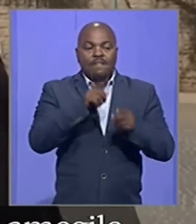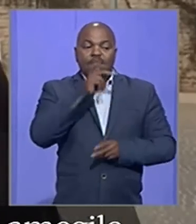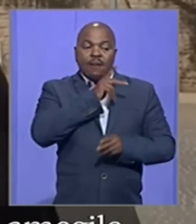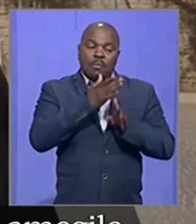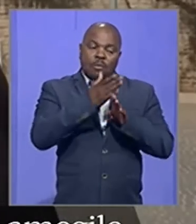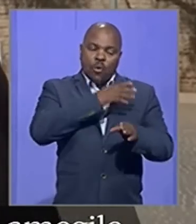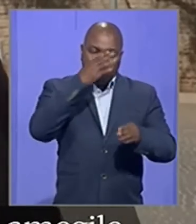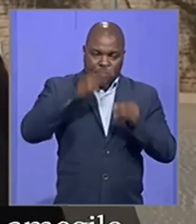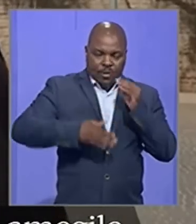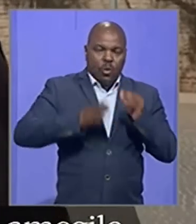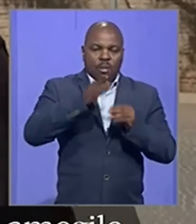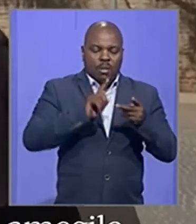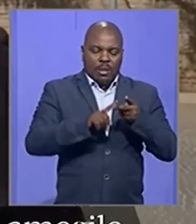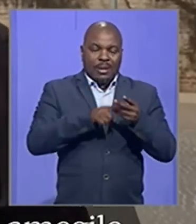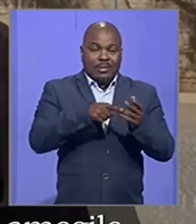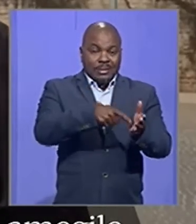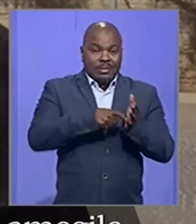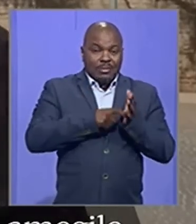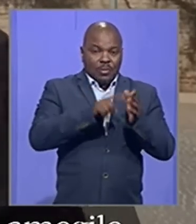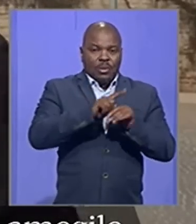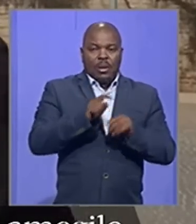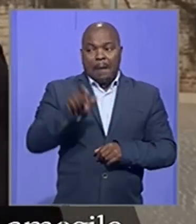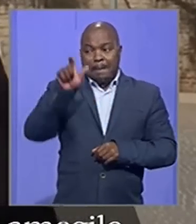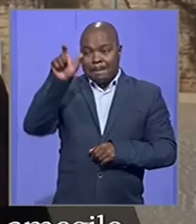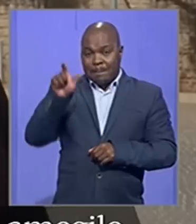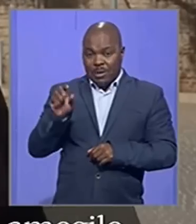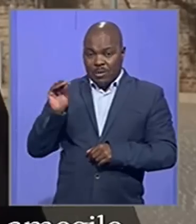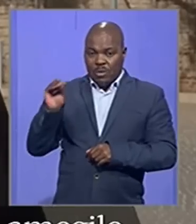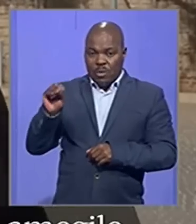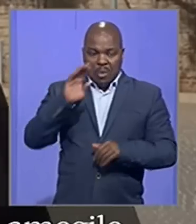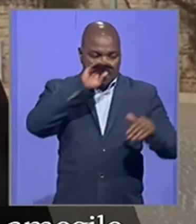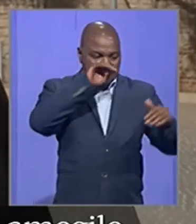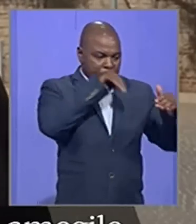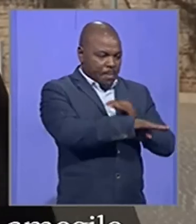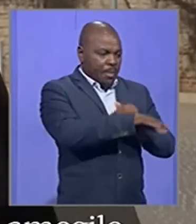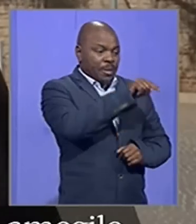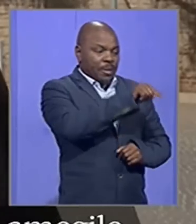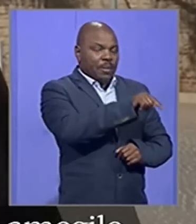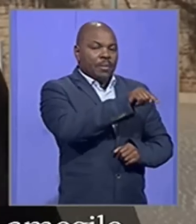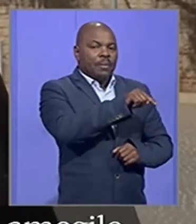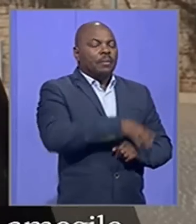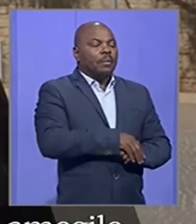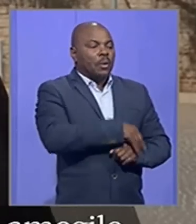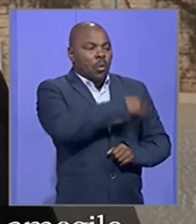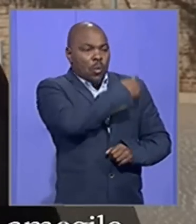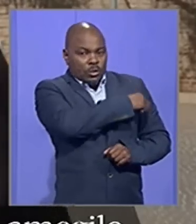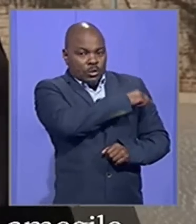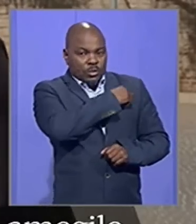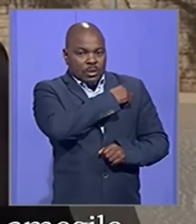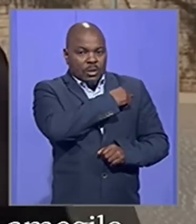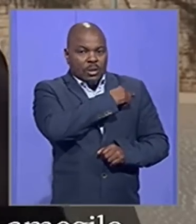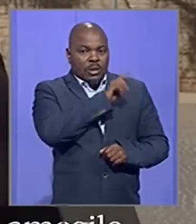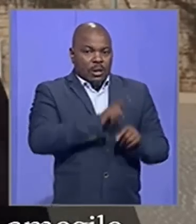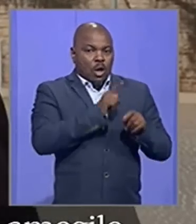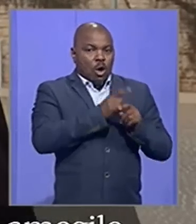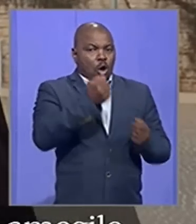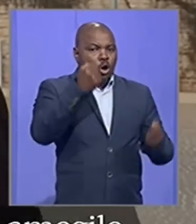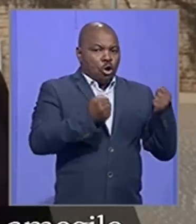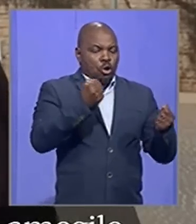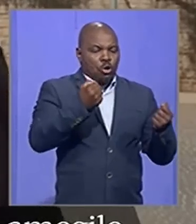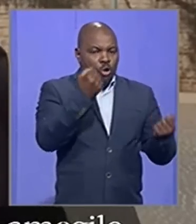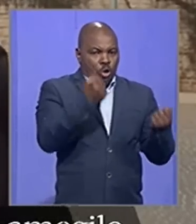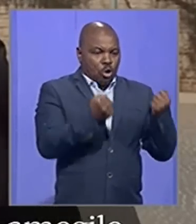And then the second demand was that there was a perpetrator who came into the hospital in the previous incident where a court order was issued that he might not